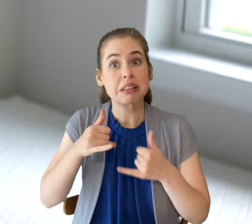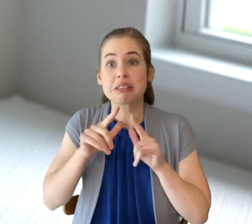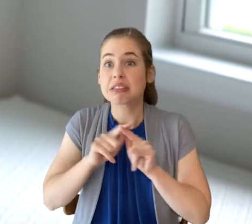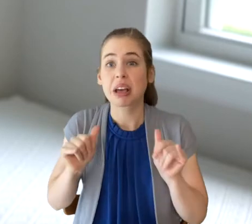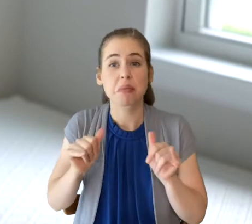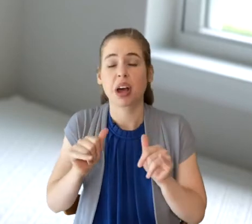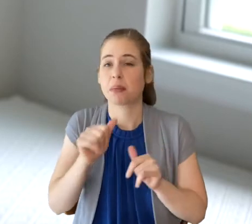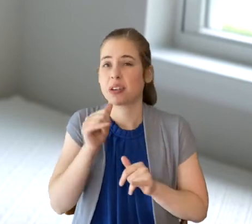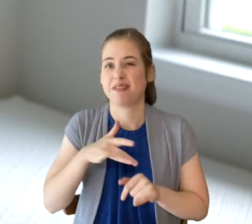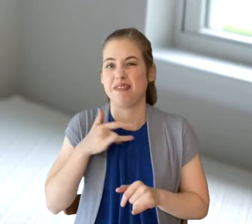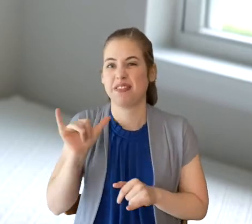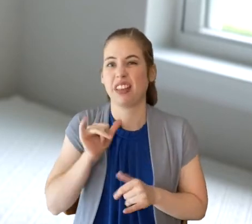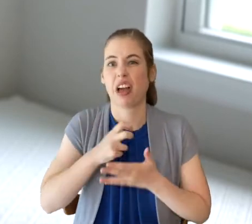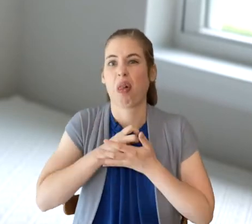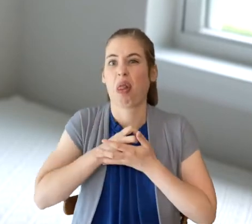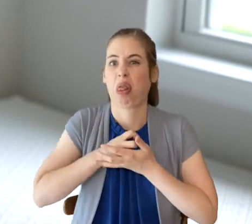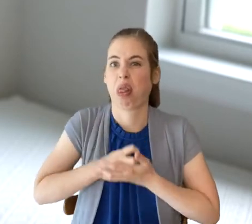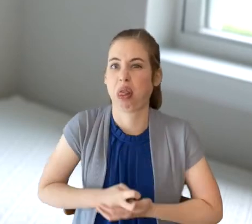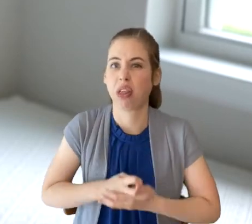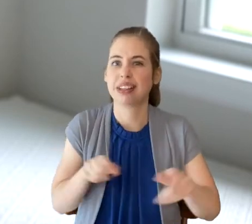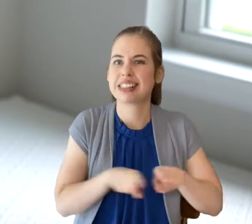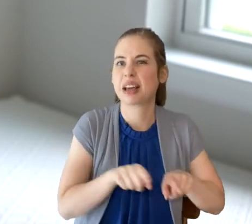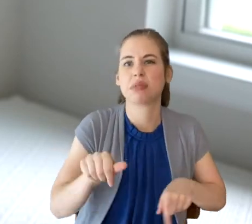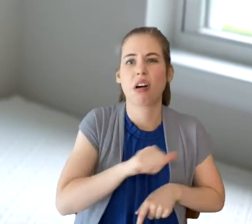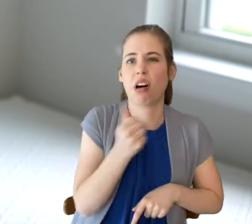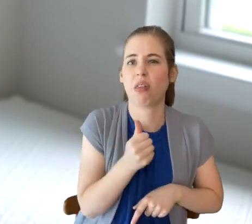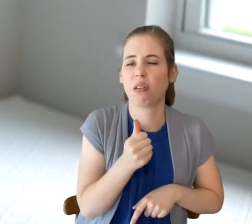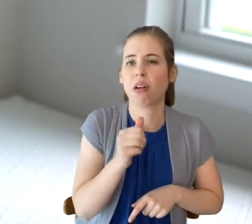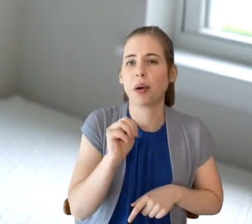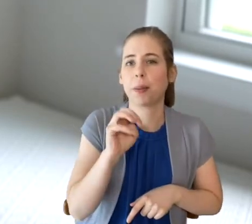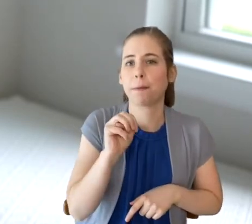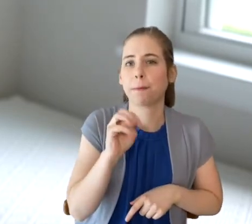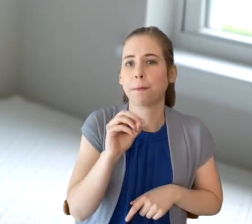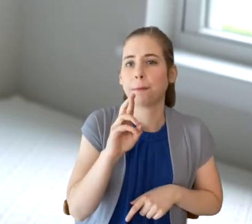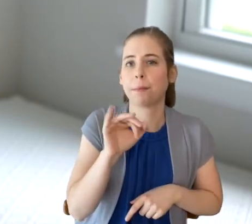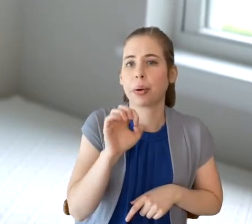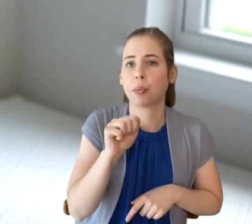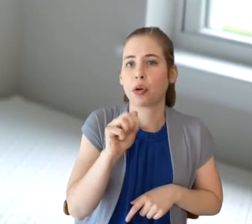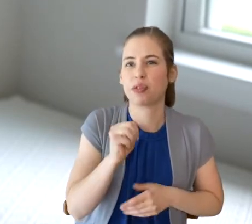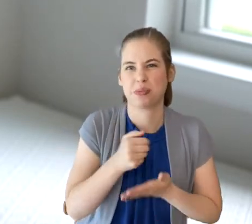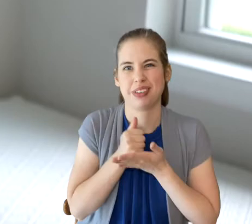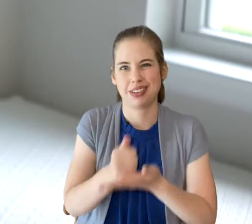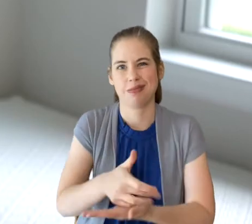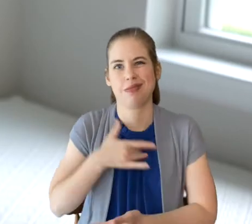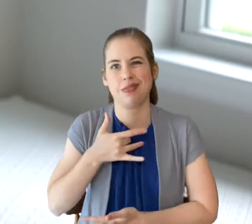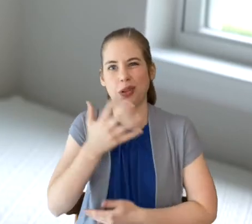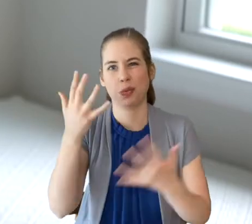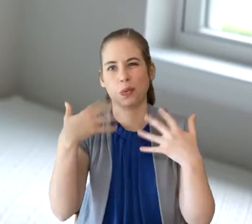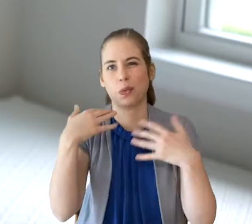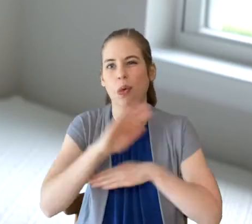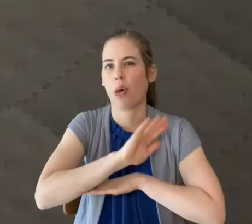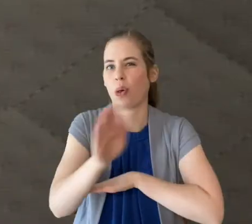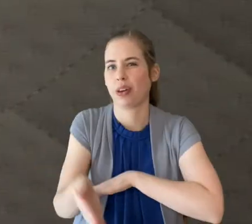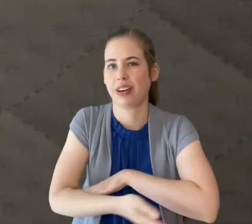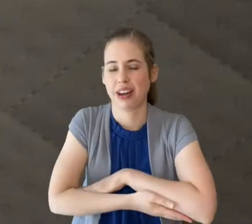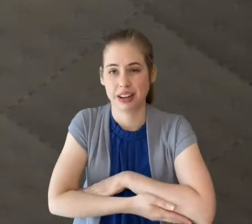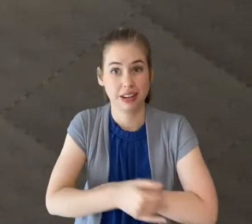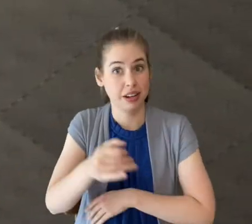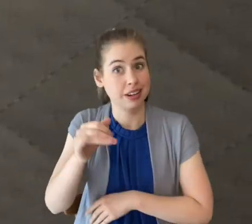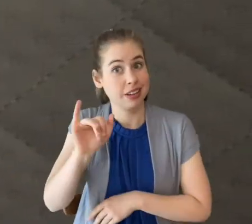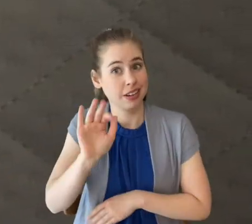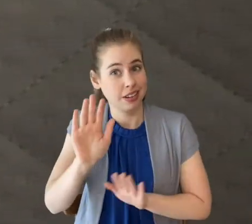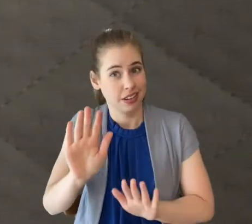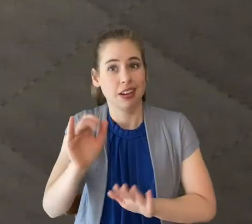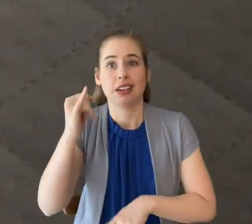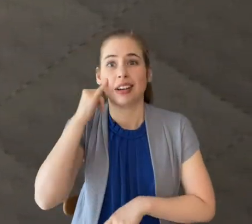deep sink in that you would with a classic memory foam mattress. And this also contributed to a cooler night's sleep. Especially